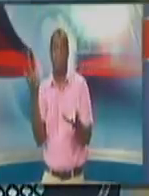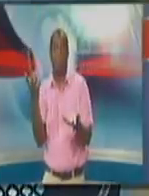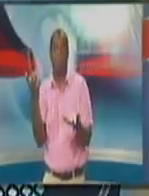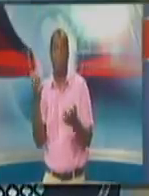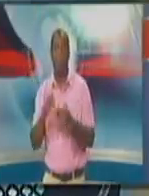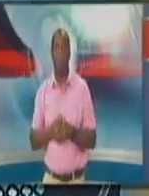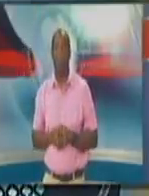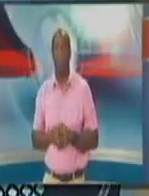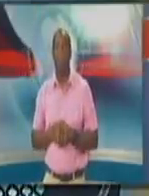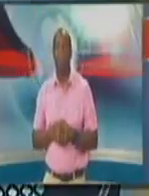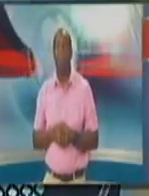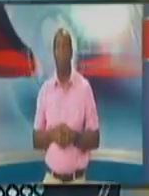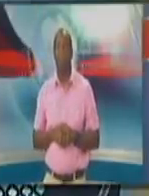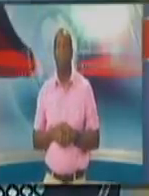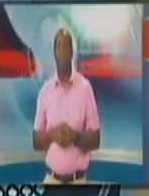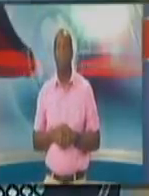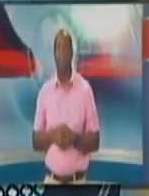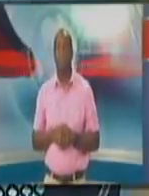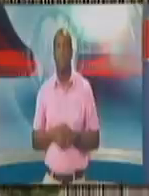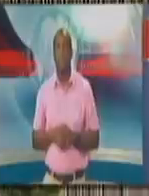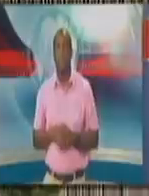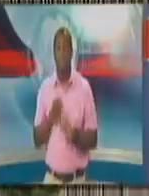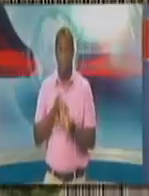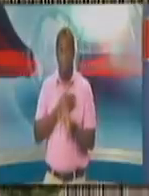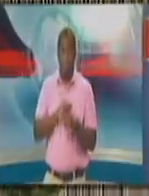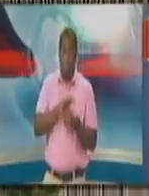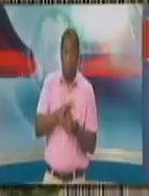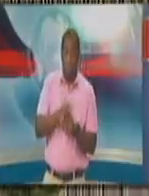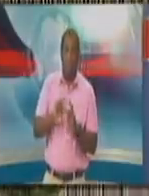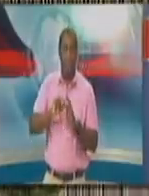work on them. Thank you very much.